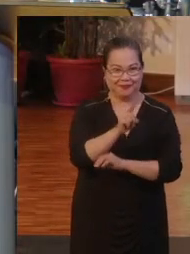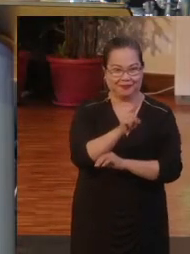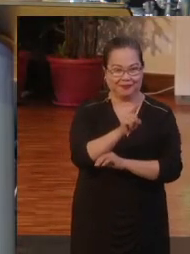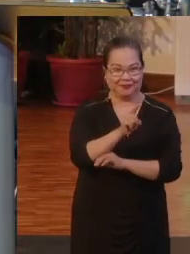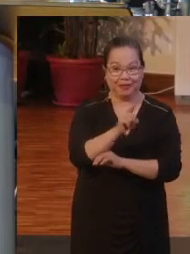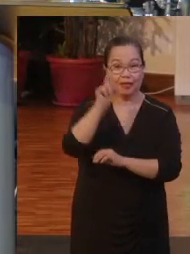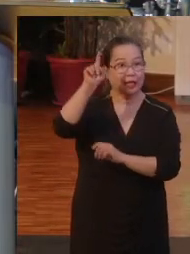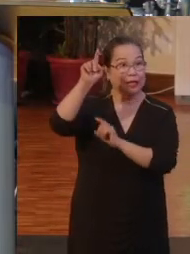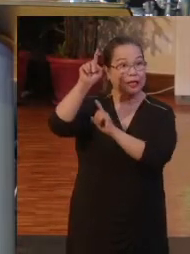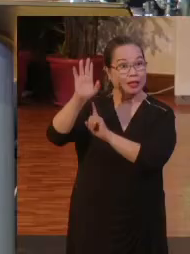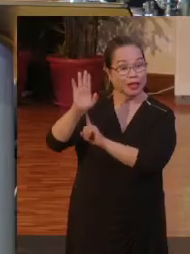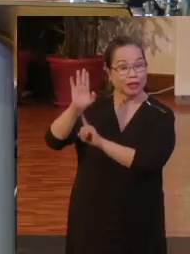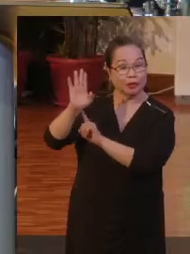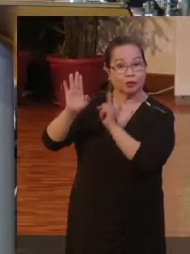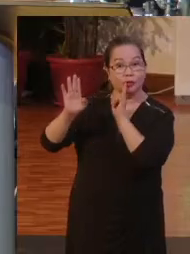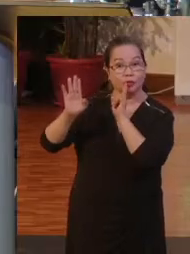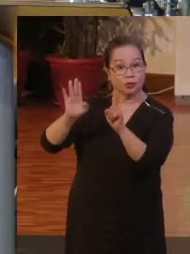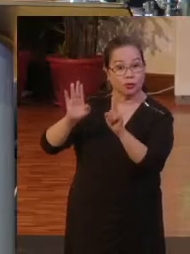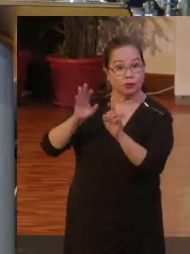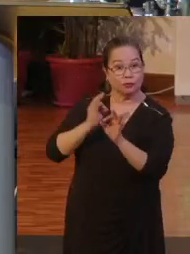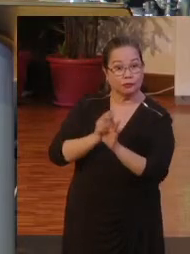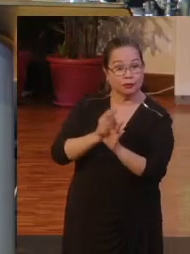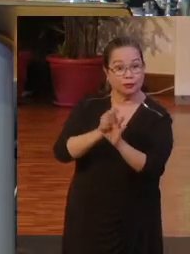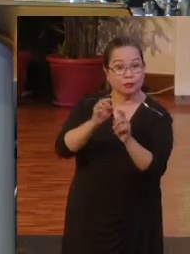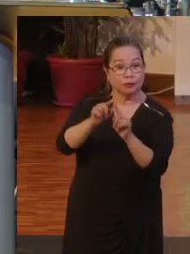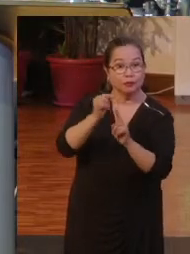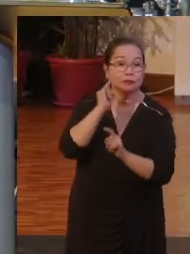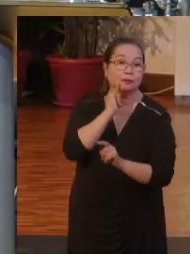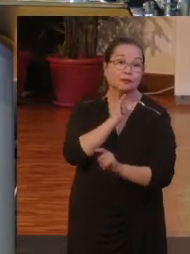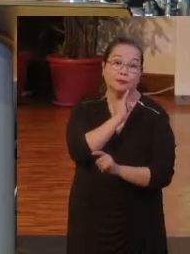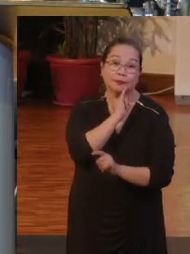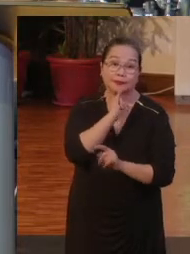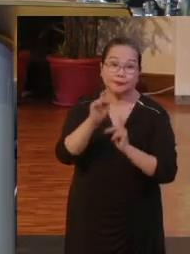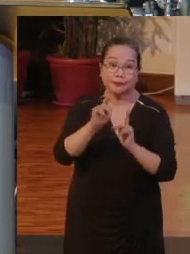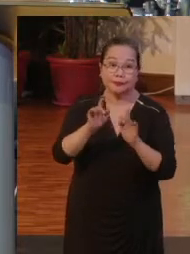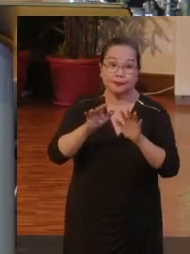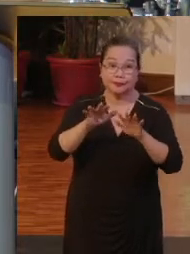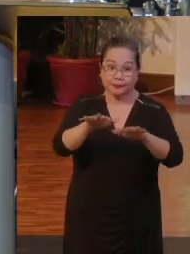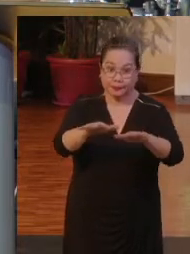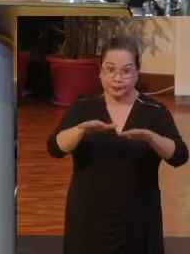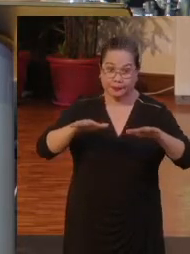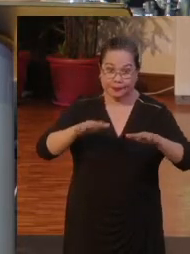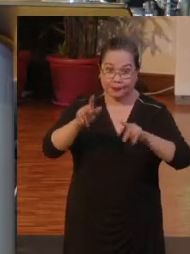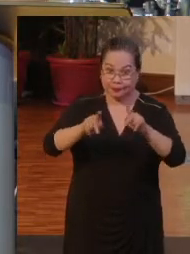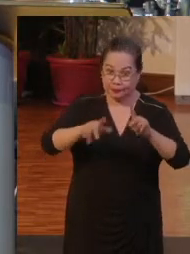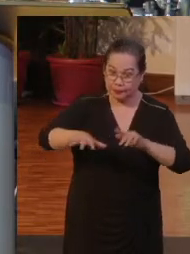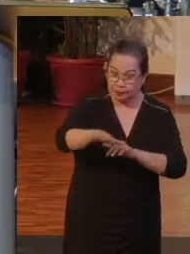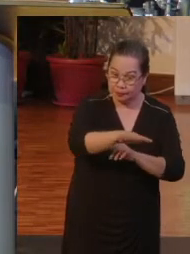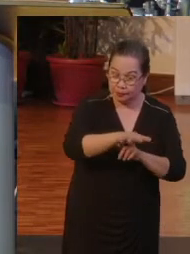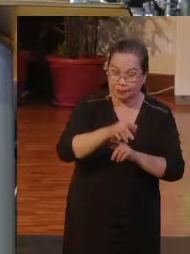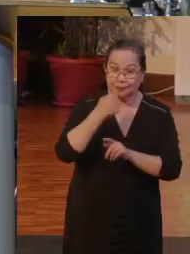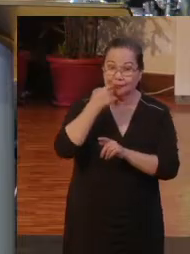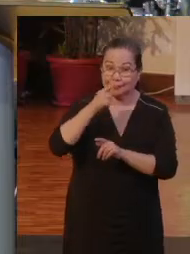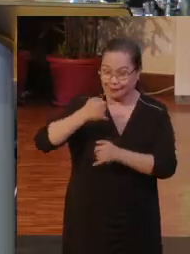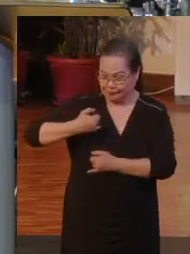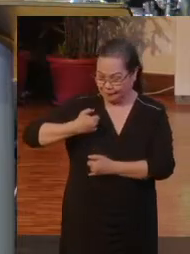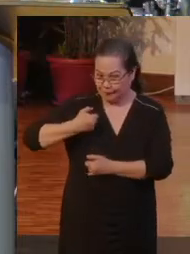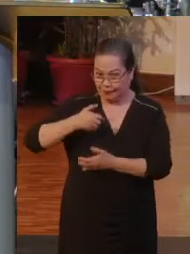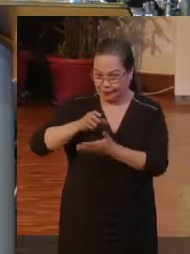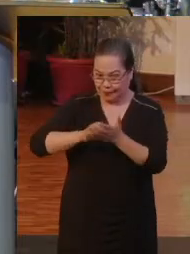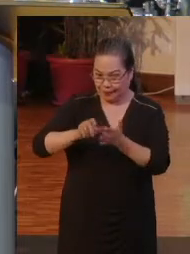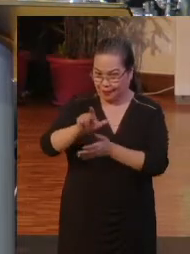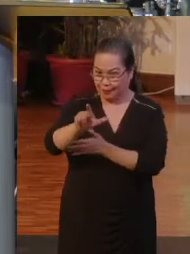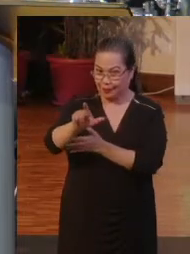Naging tapat ang ating Panginoon sa Israel sa kanilang nakaraan. Sinabi niya sa Joshua chapter 21